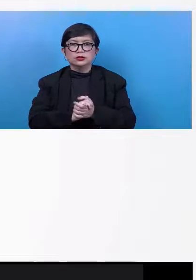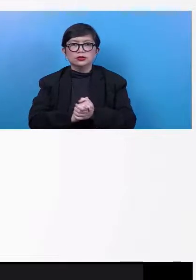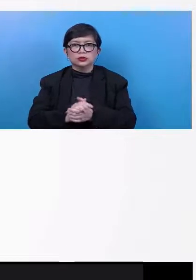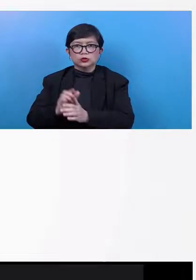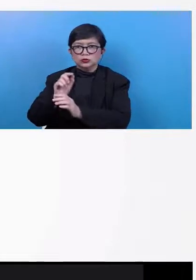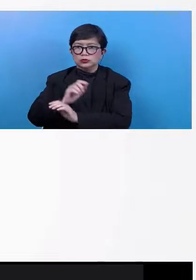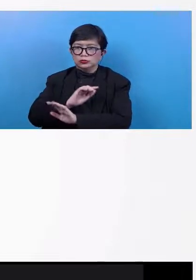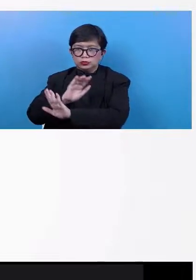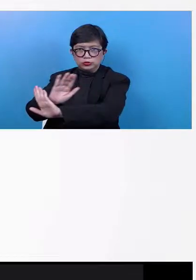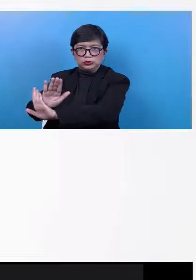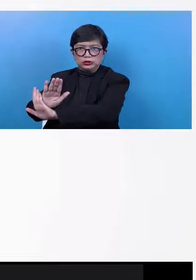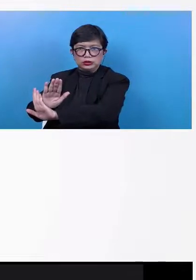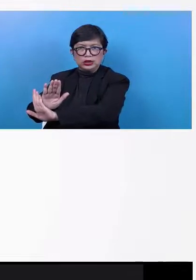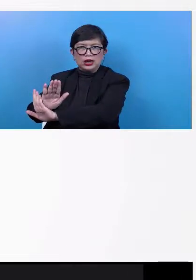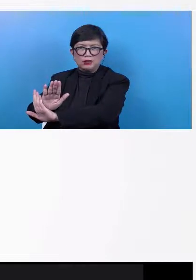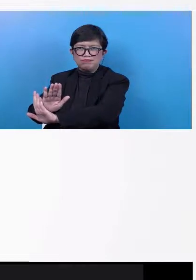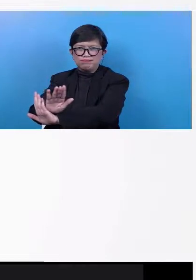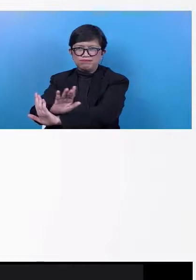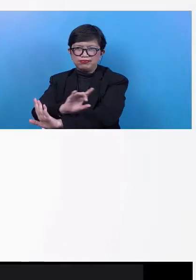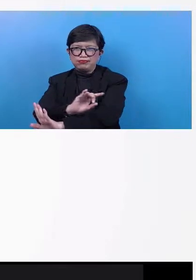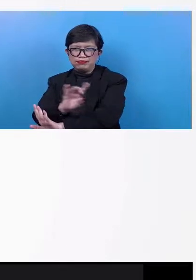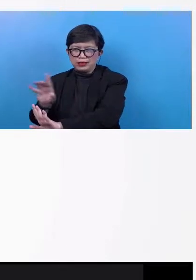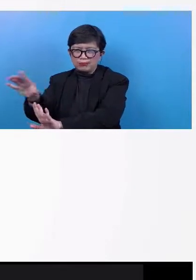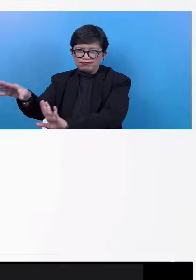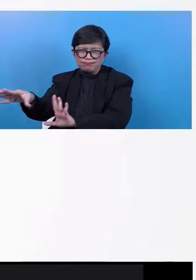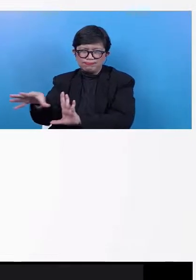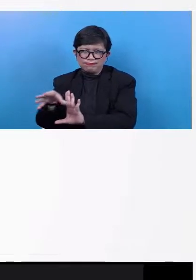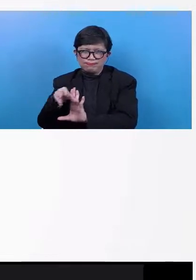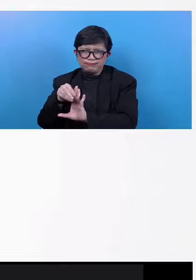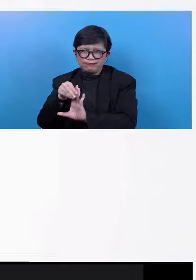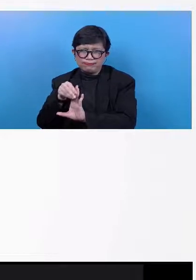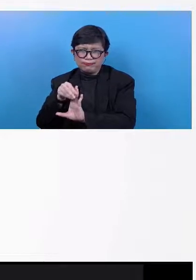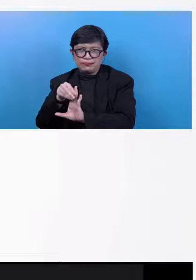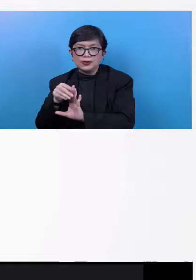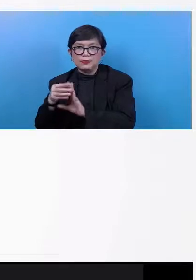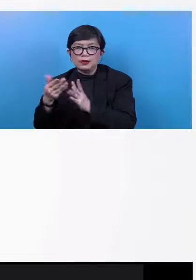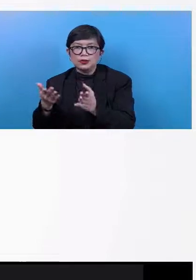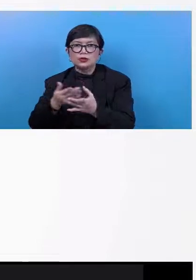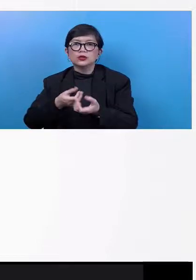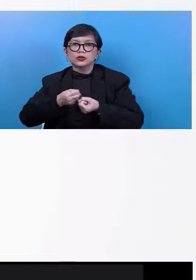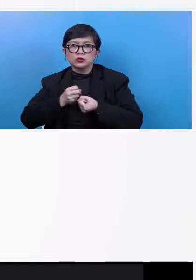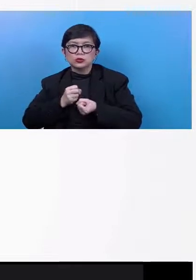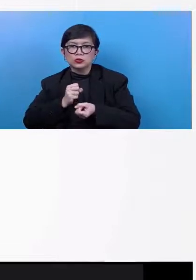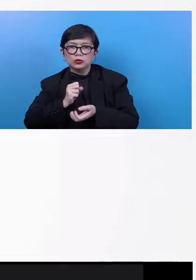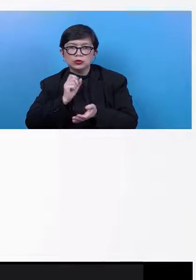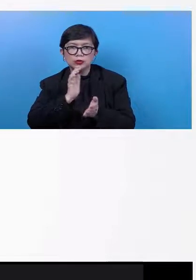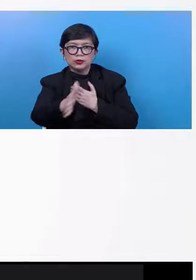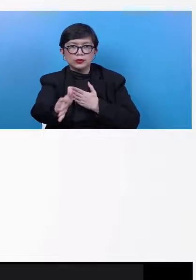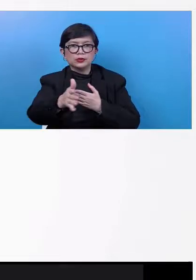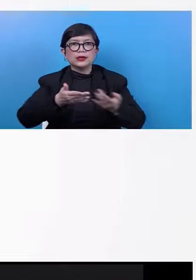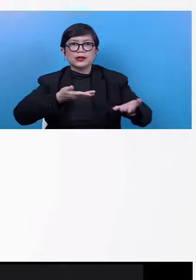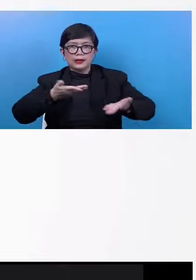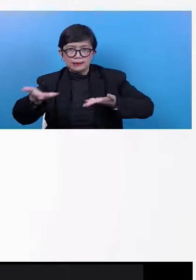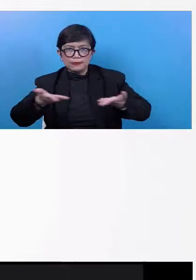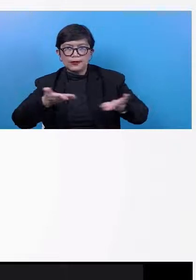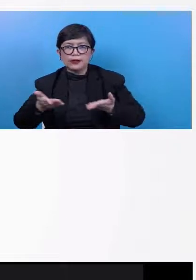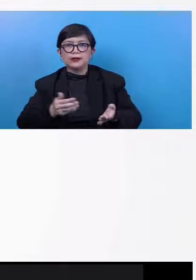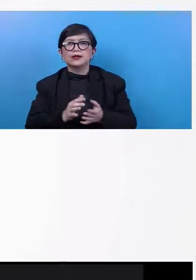disruptions, absorption, which is about continuing to deliver critical services,